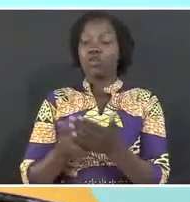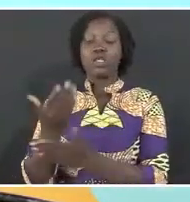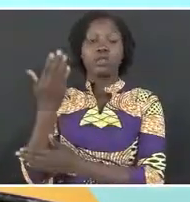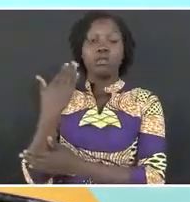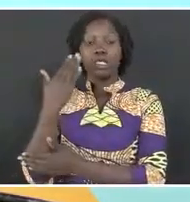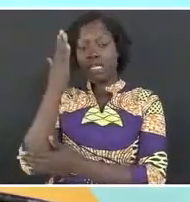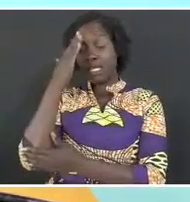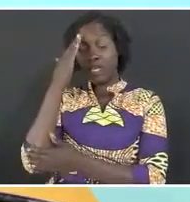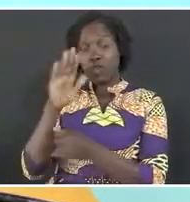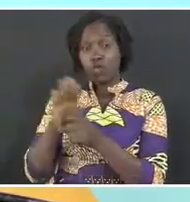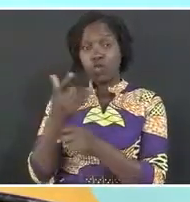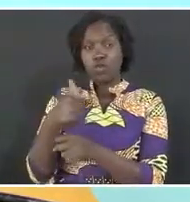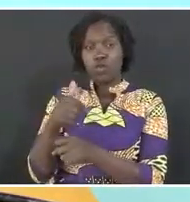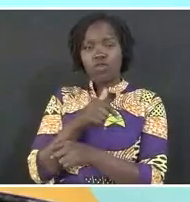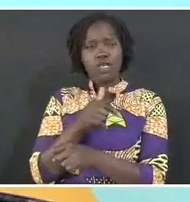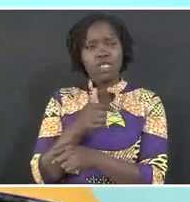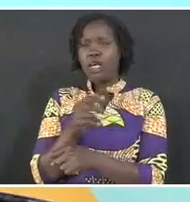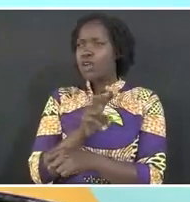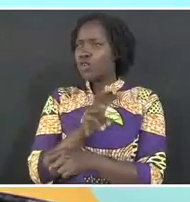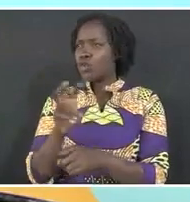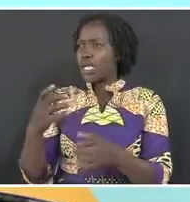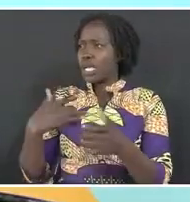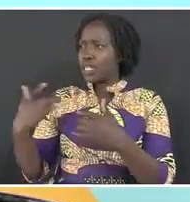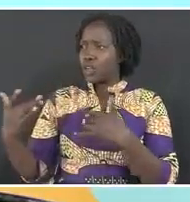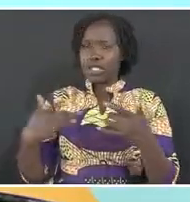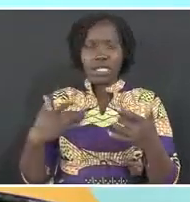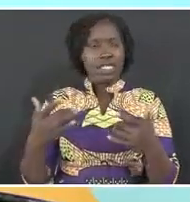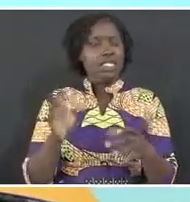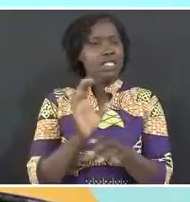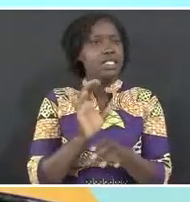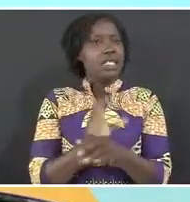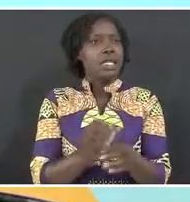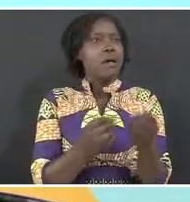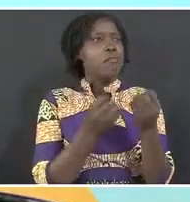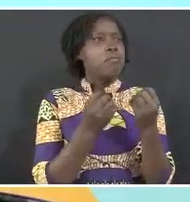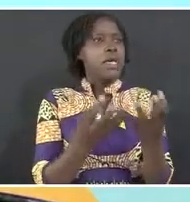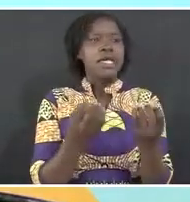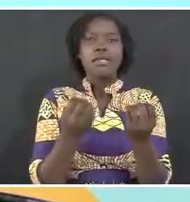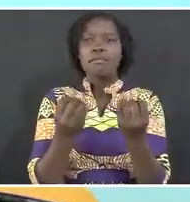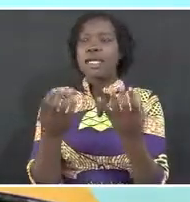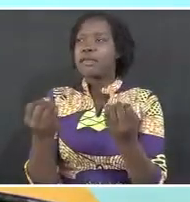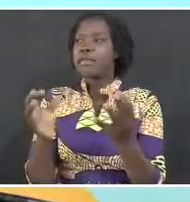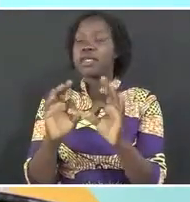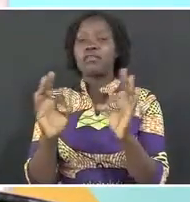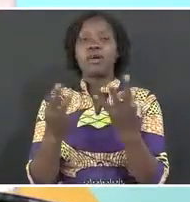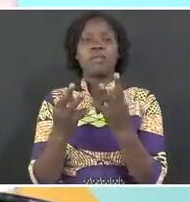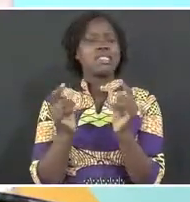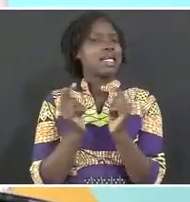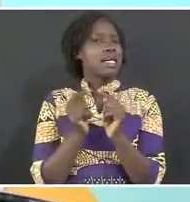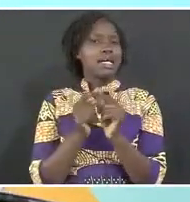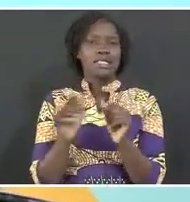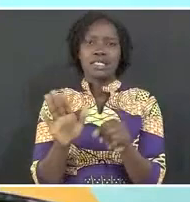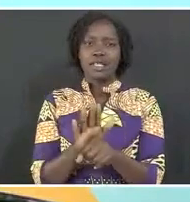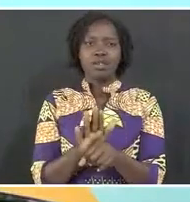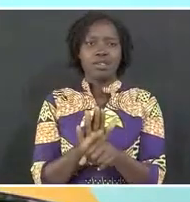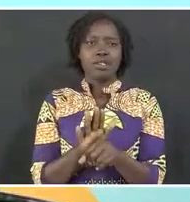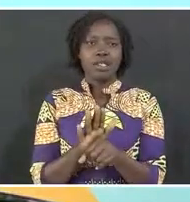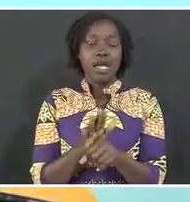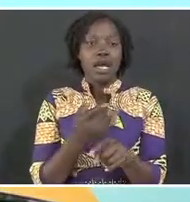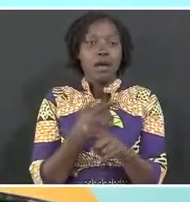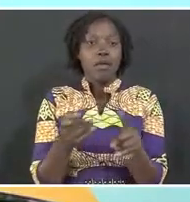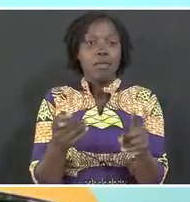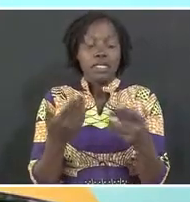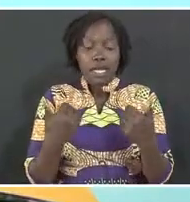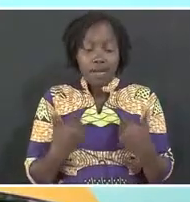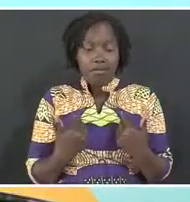I know most of us, looking at the concerns in this church, many of our families are hurting. But I